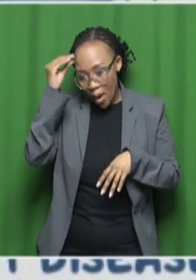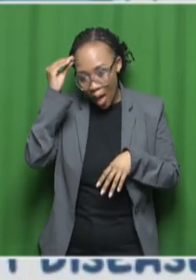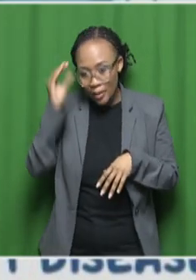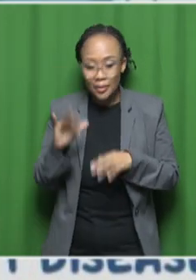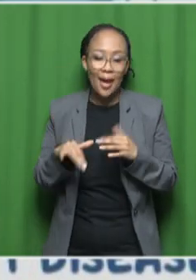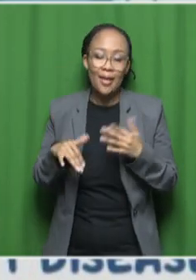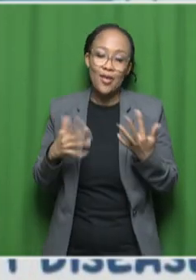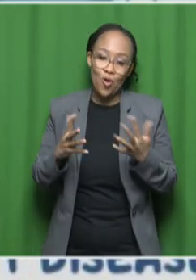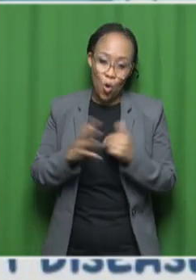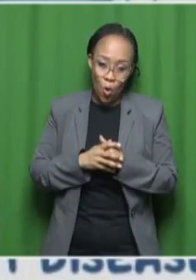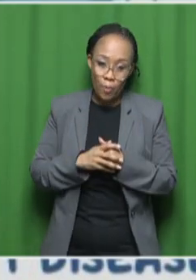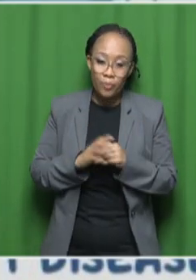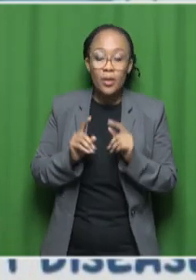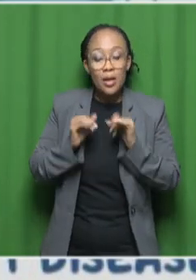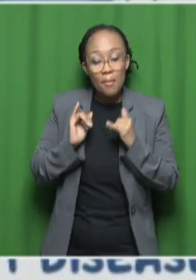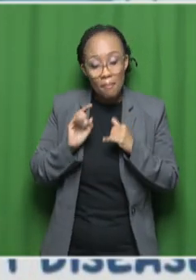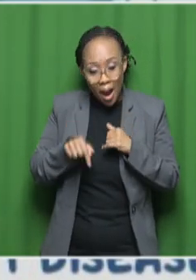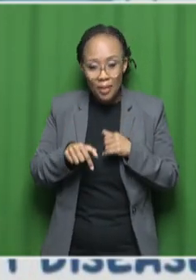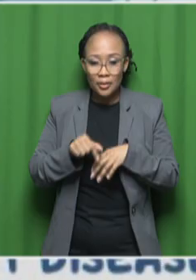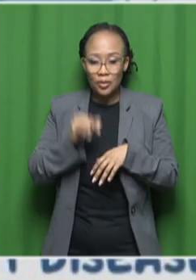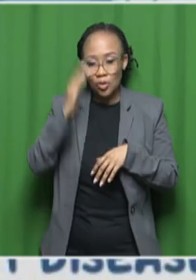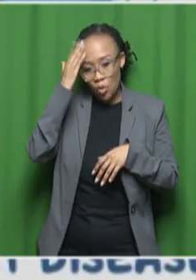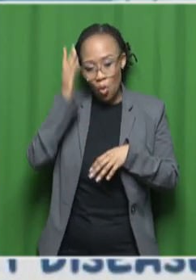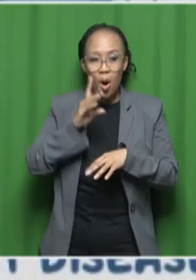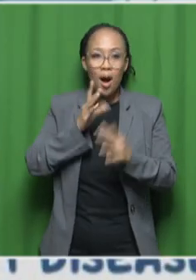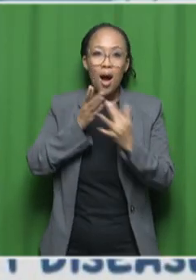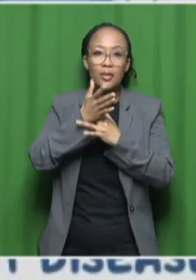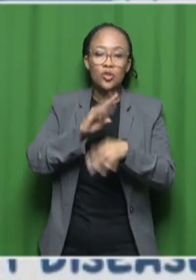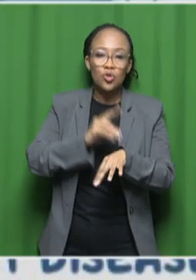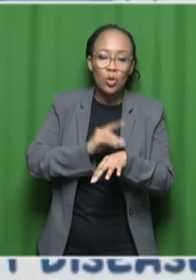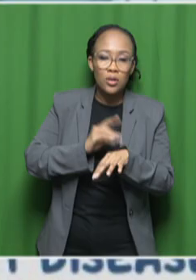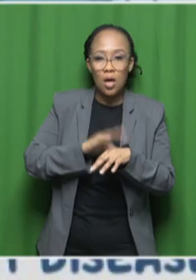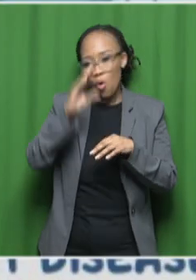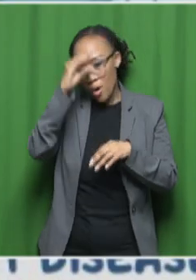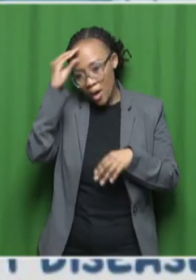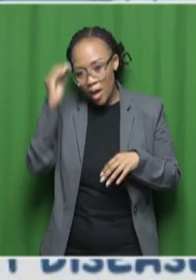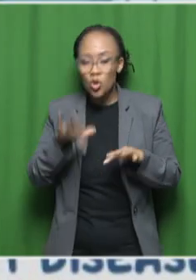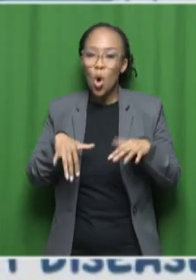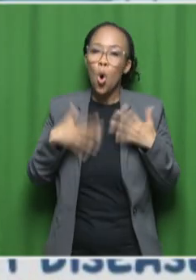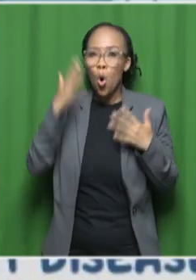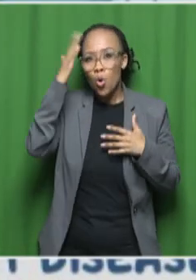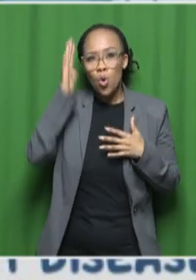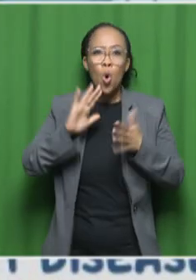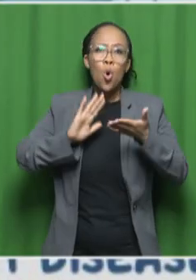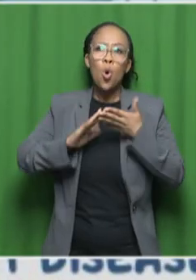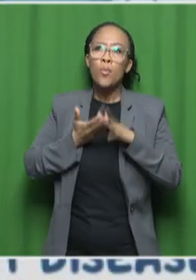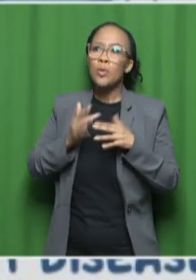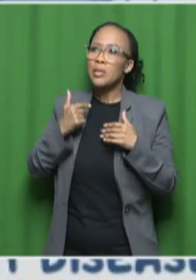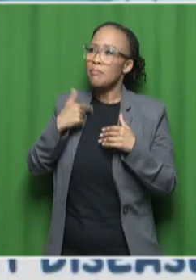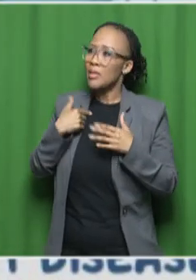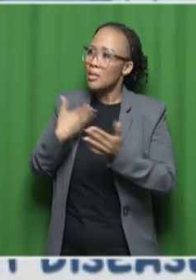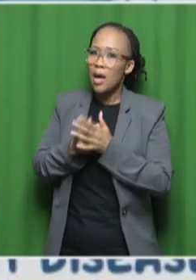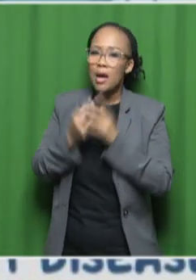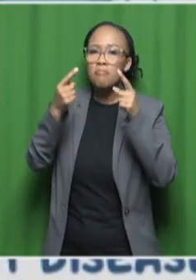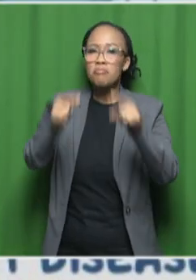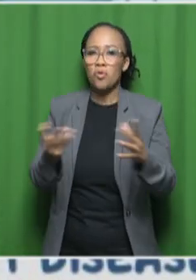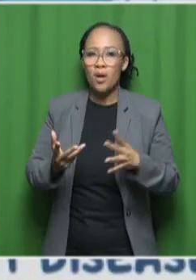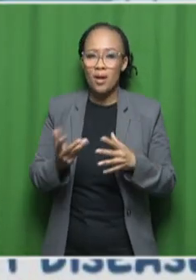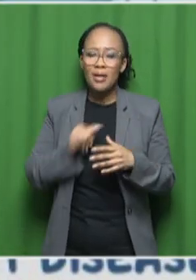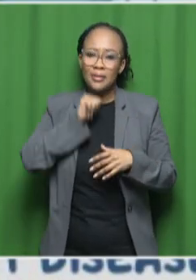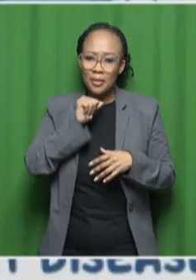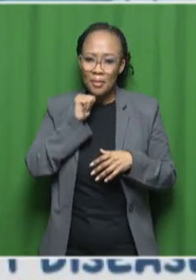nurse, and knowing who in your community you can approach, whether it's a government clinic, whether it's a private clinic,